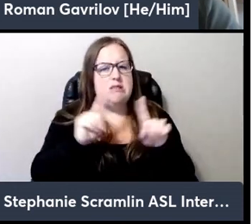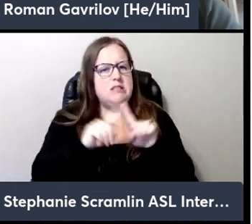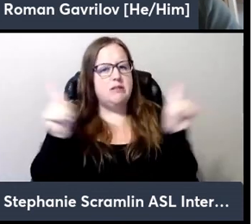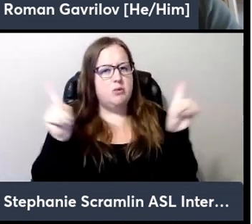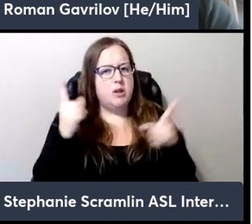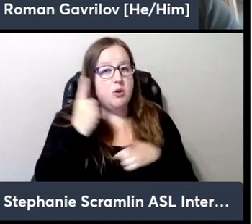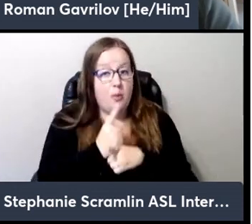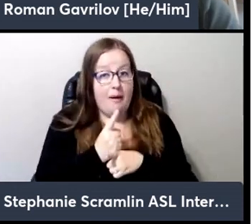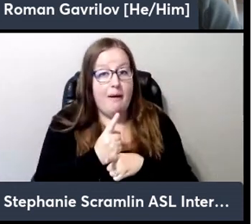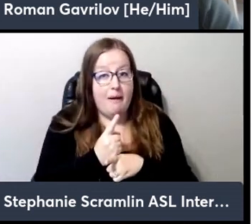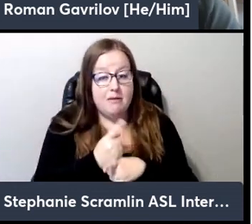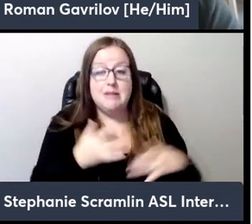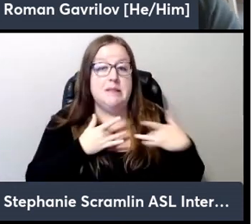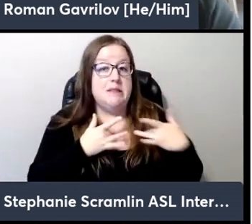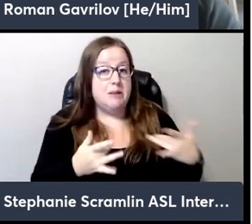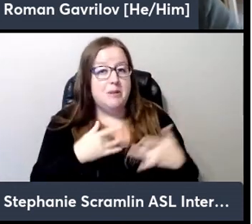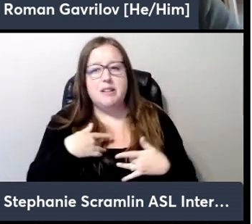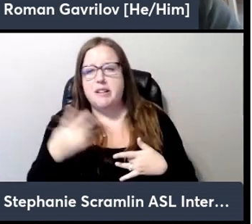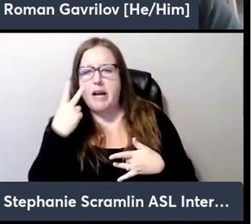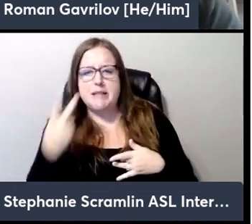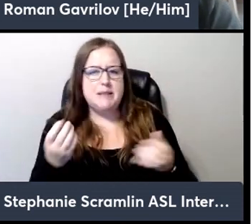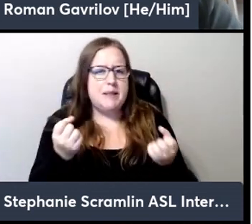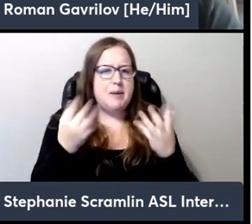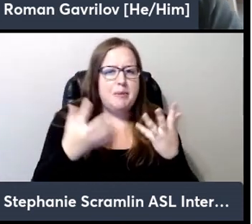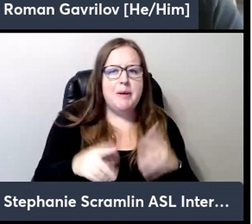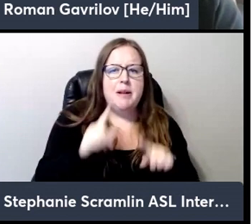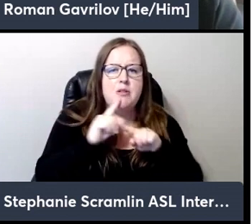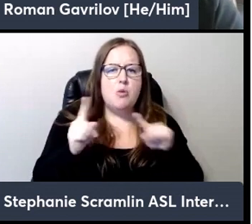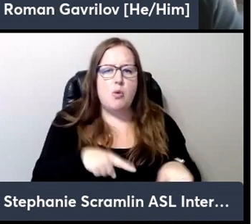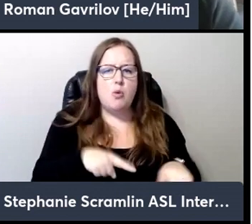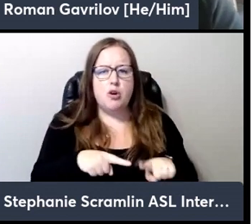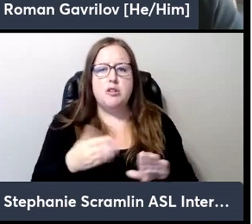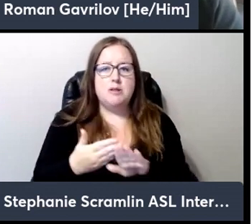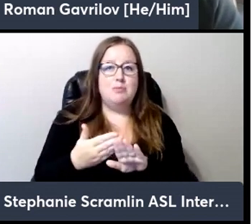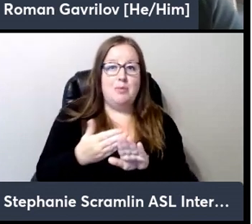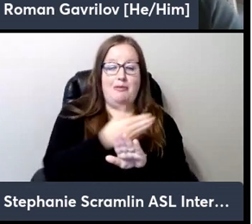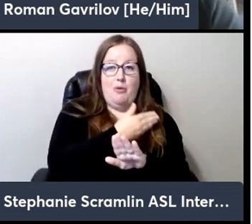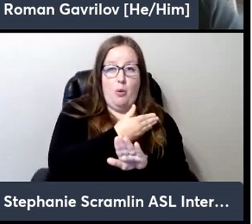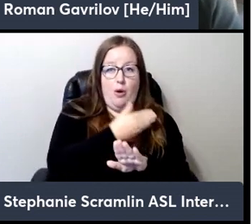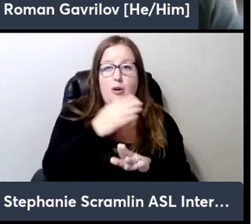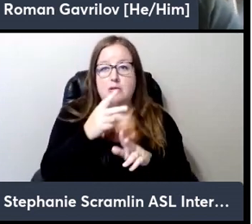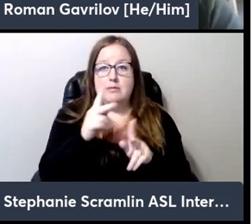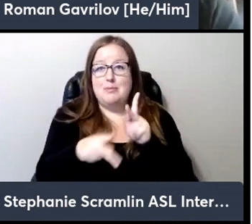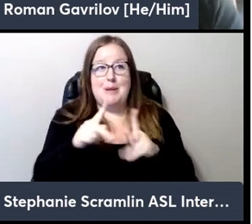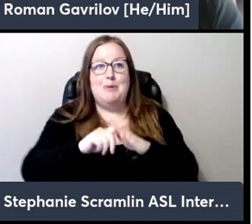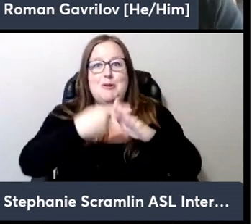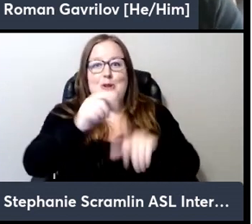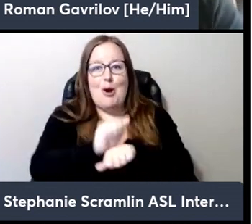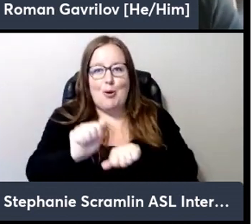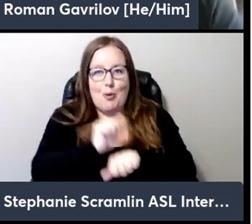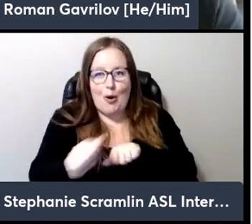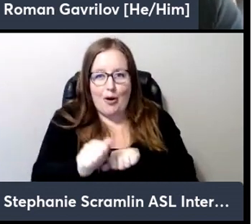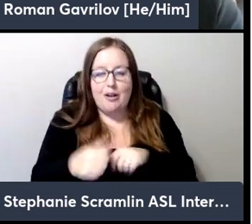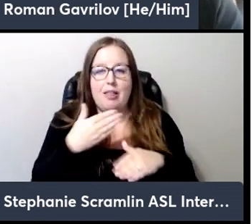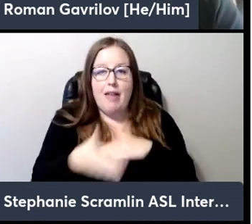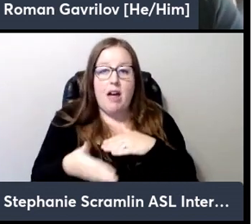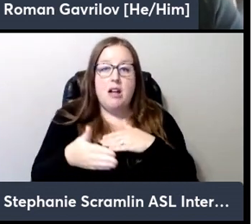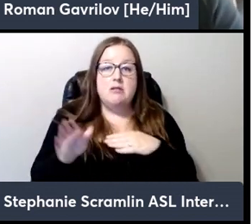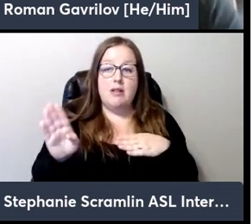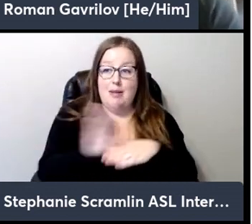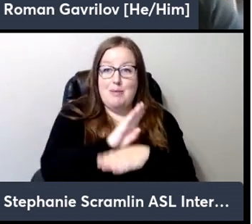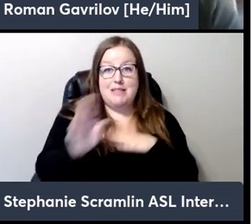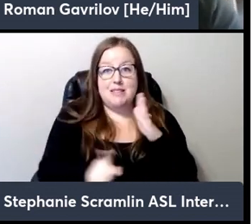right? Usually I see a lot of orders throughout morning before people hit the work. Then there is a slowdown over the business